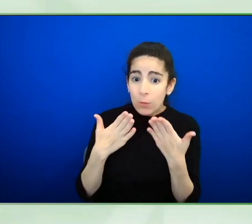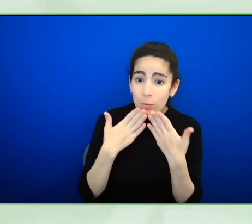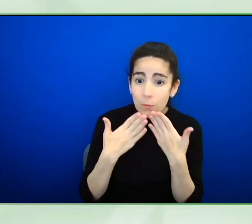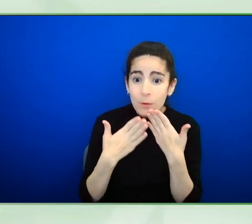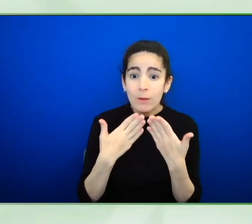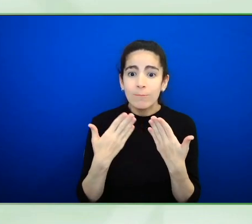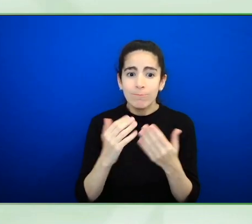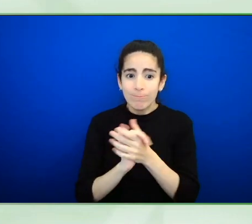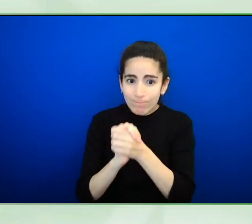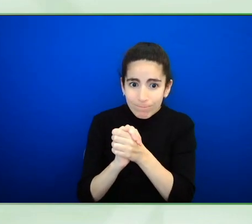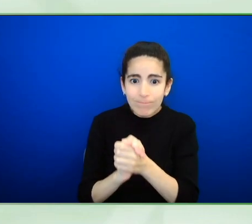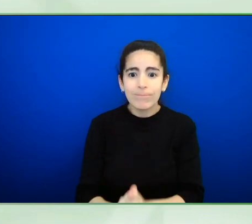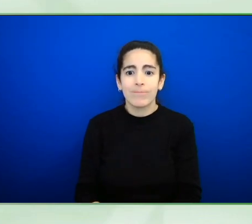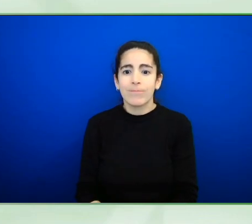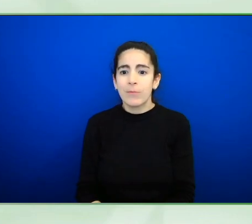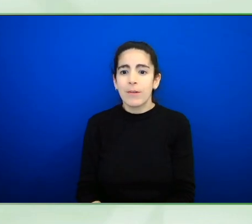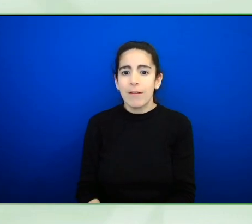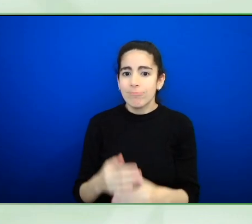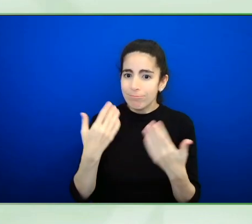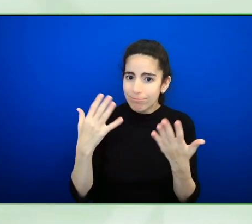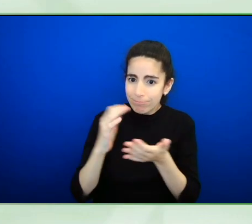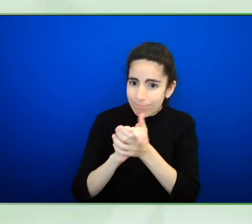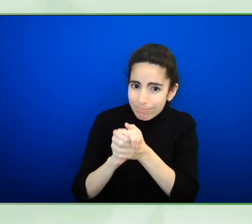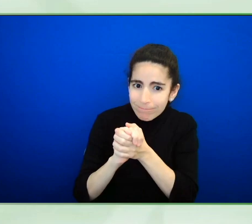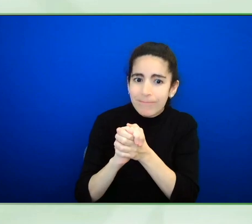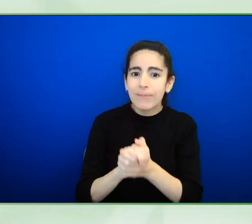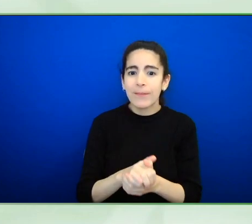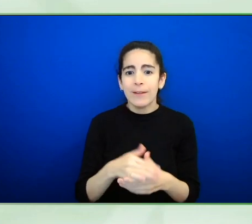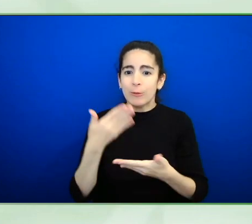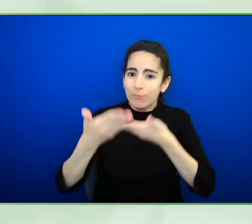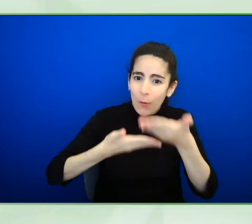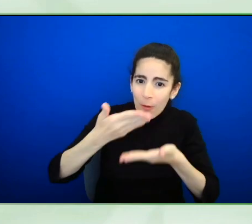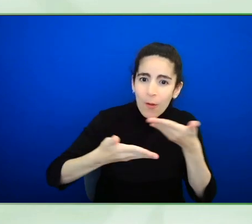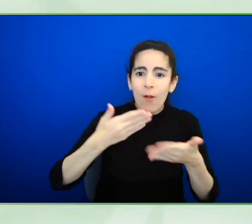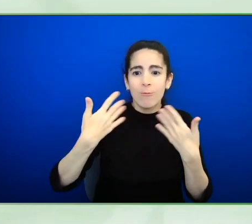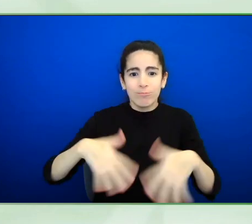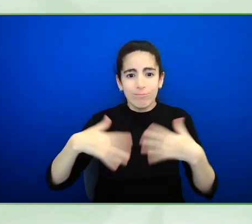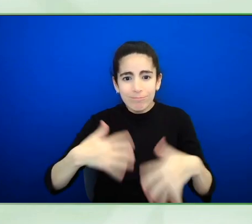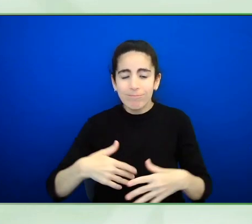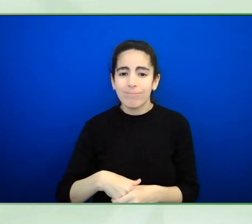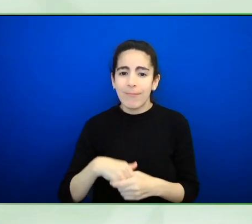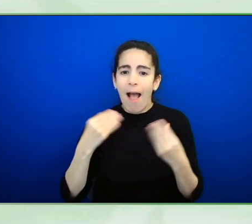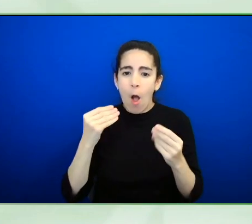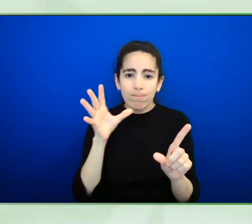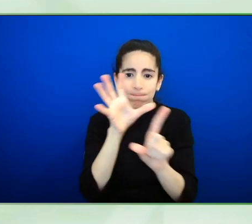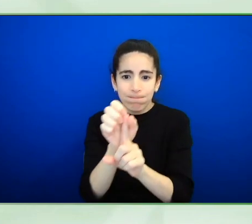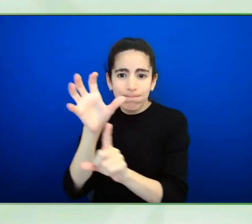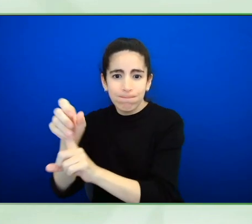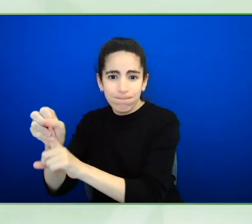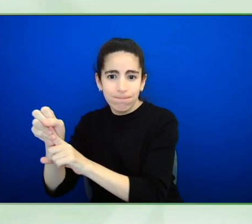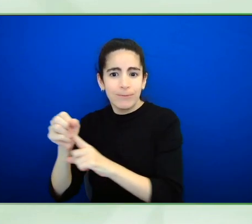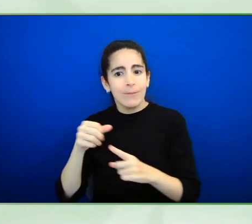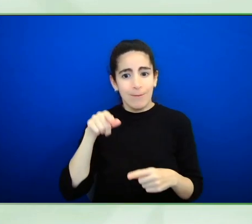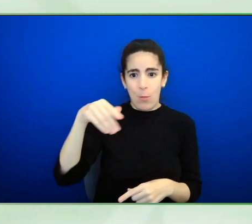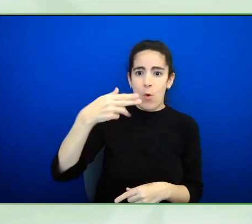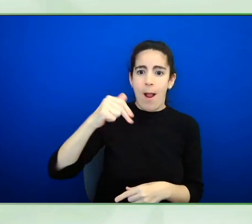just imagined how my path in this journey of diagnosis and the story you shared about Mohammed, it makes it very real. So